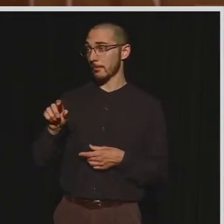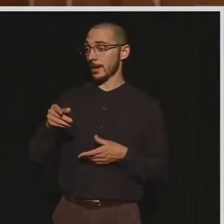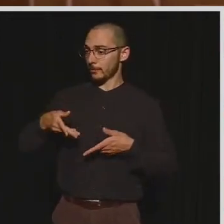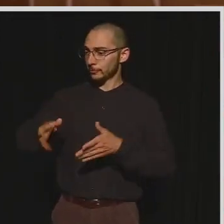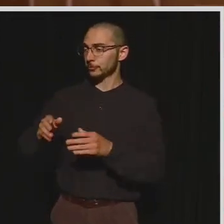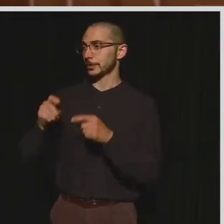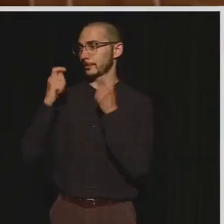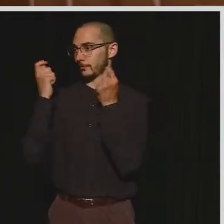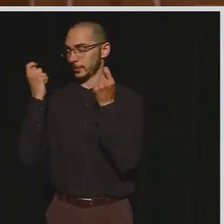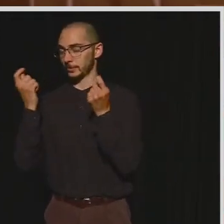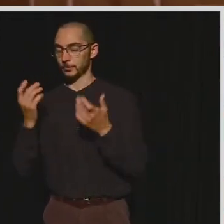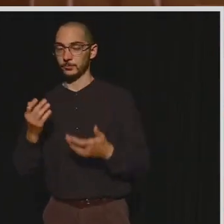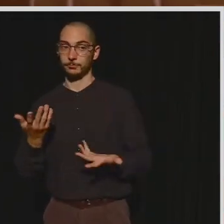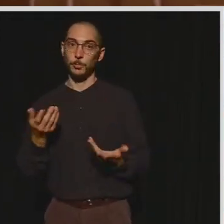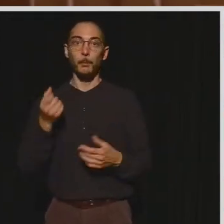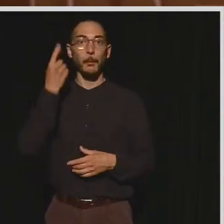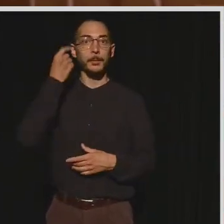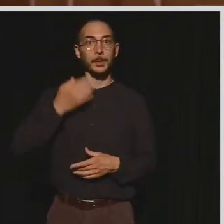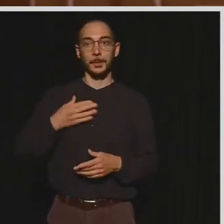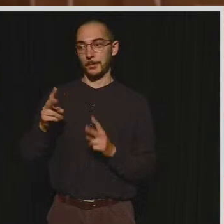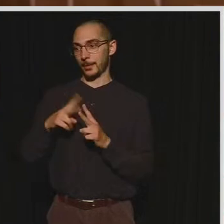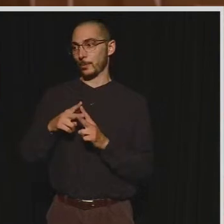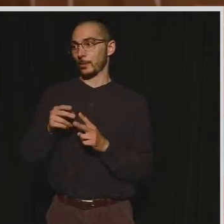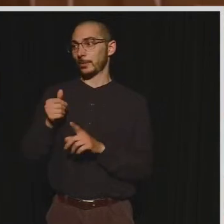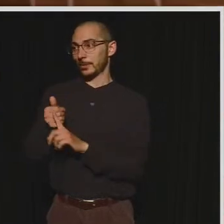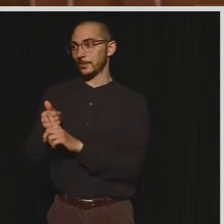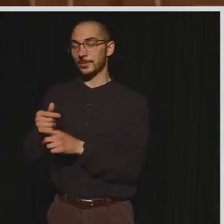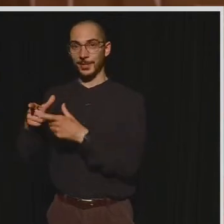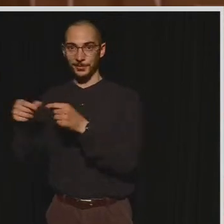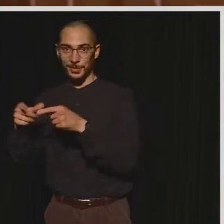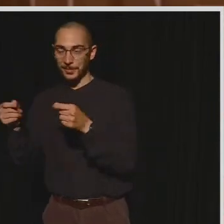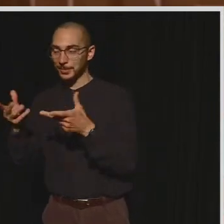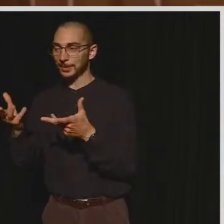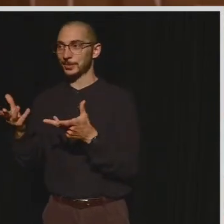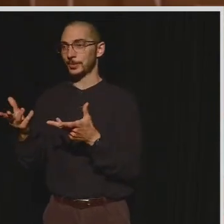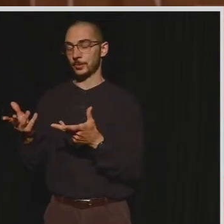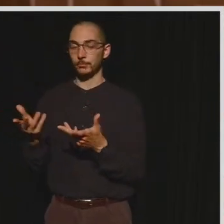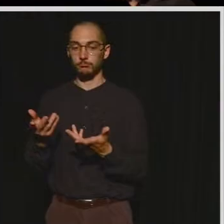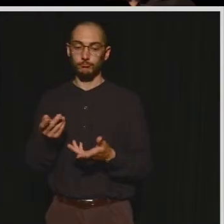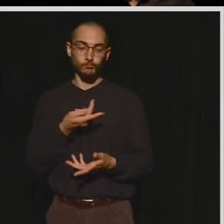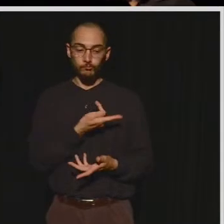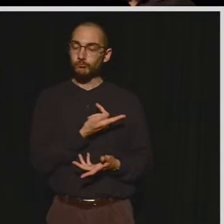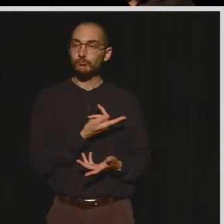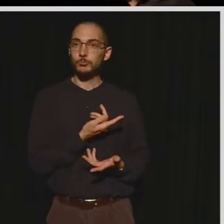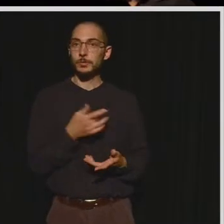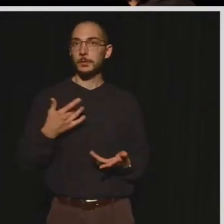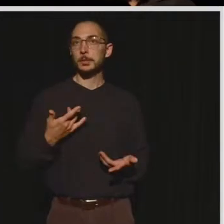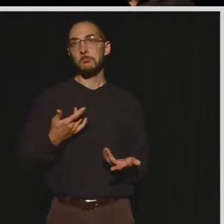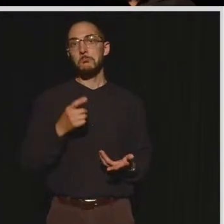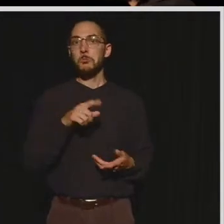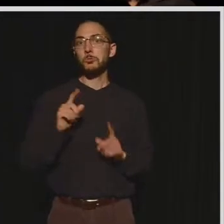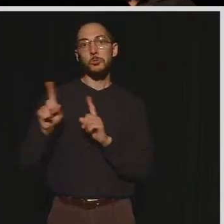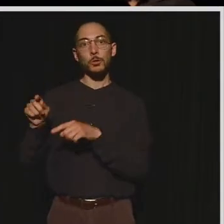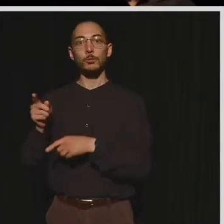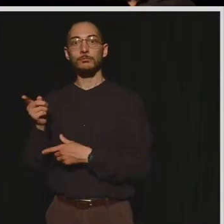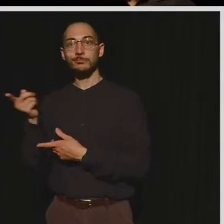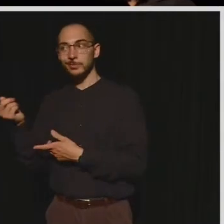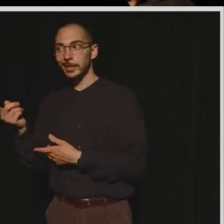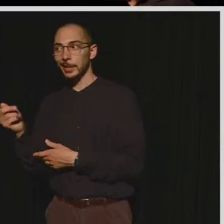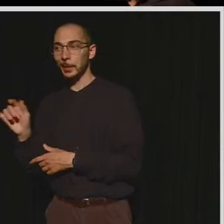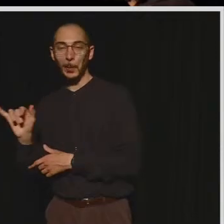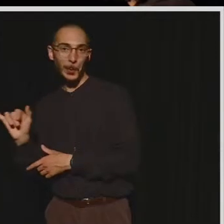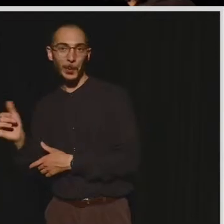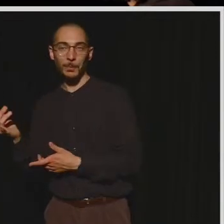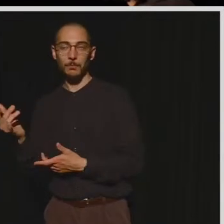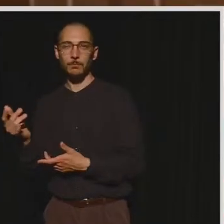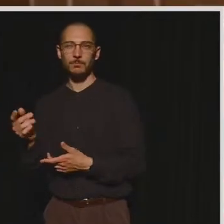as my partner's Japanese, and it was something that, you know, we'd like to go to as well. It's kind of like a celebration in its own right. And